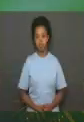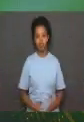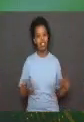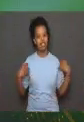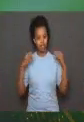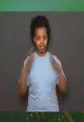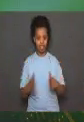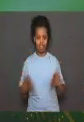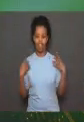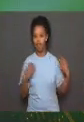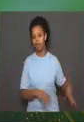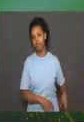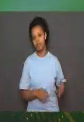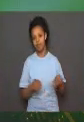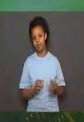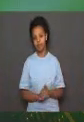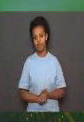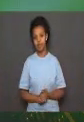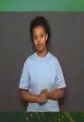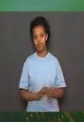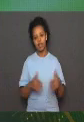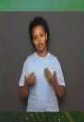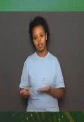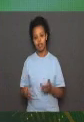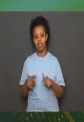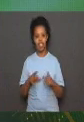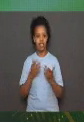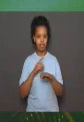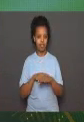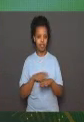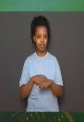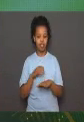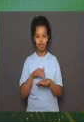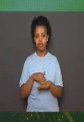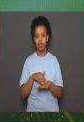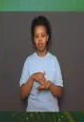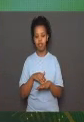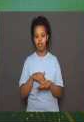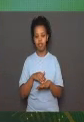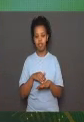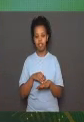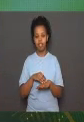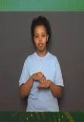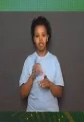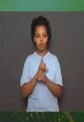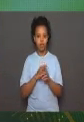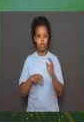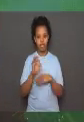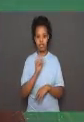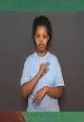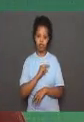Hello, teacher. Hello, students. Welcome to today's lesson on innate